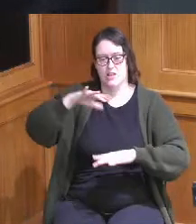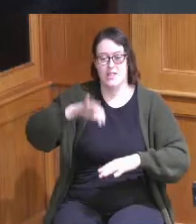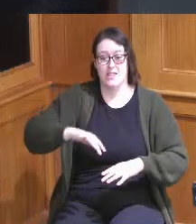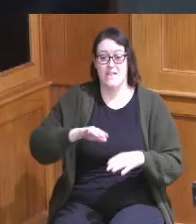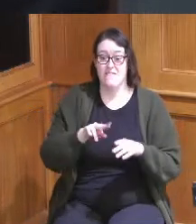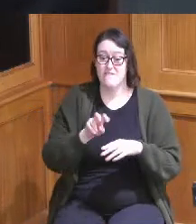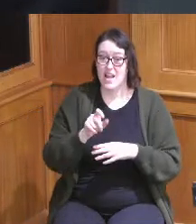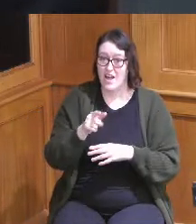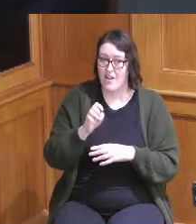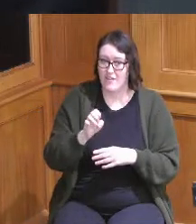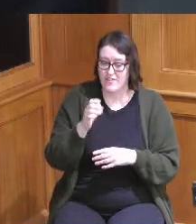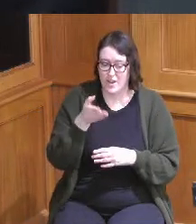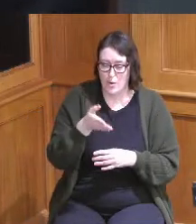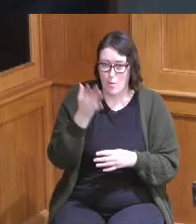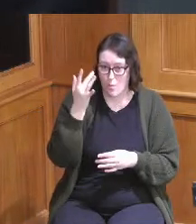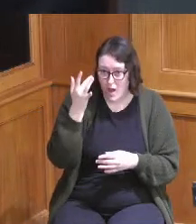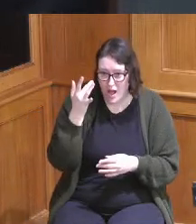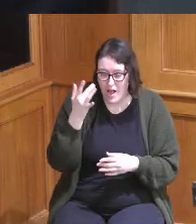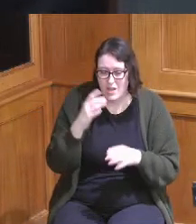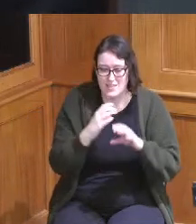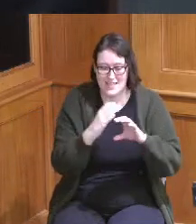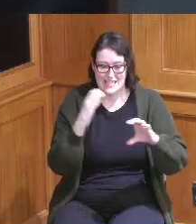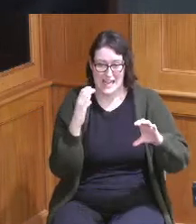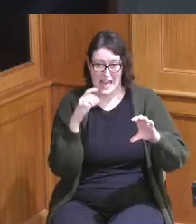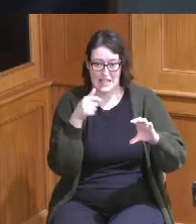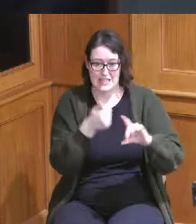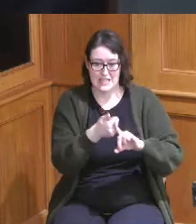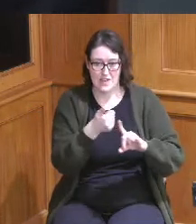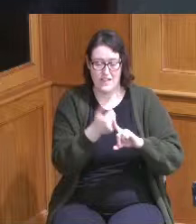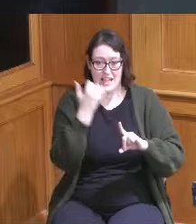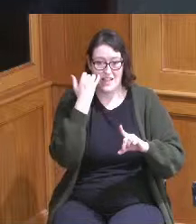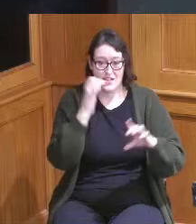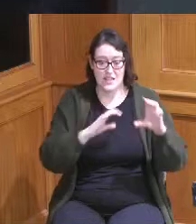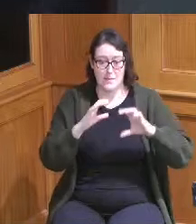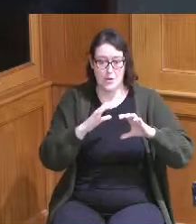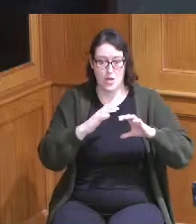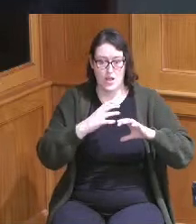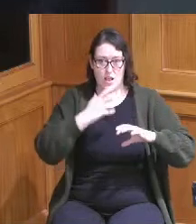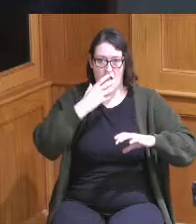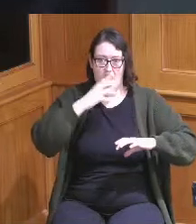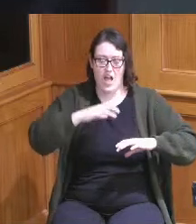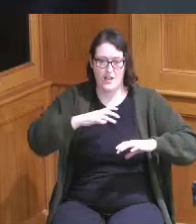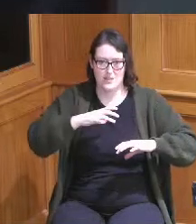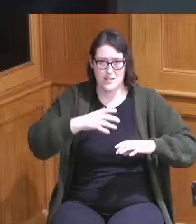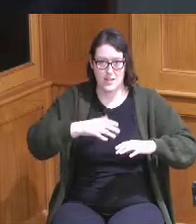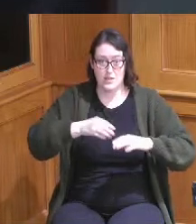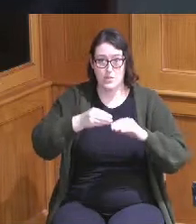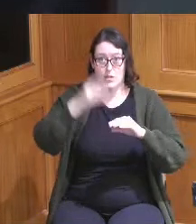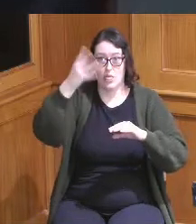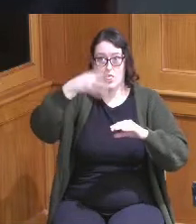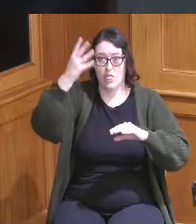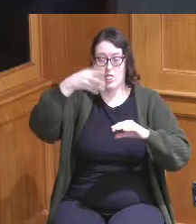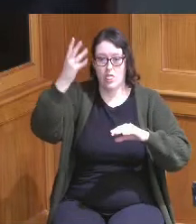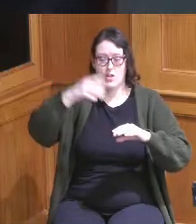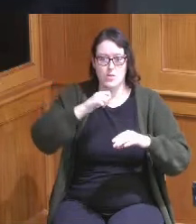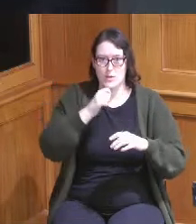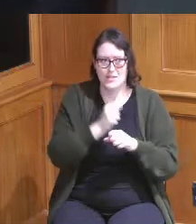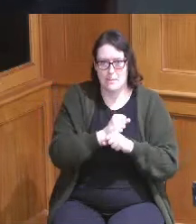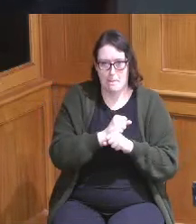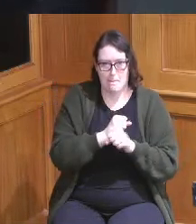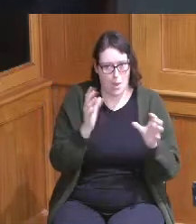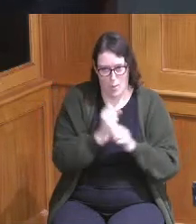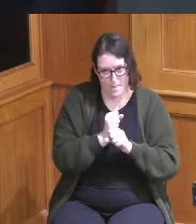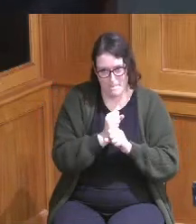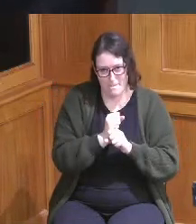is there in order to ensure that the tank, in case the chemical overheats, that it doesn't blow up. So in the end, what